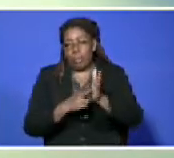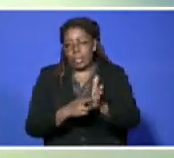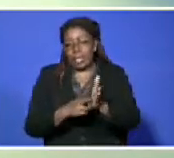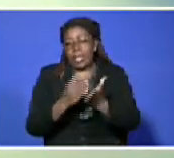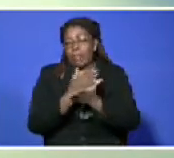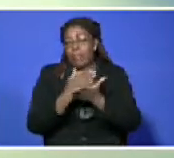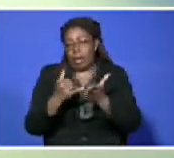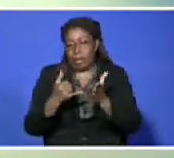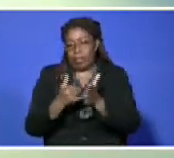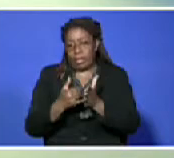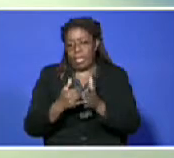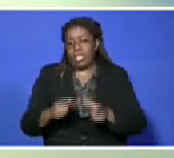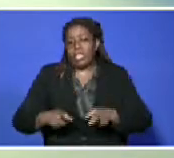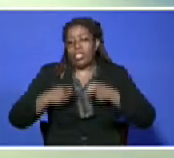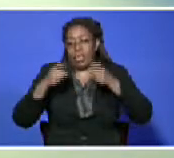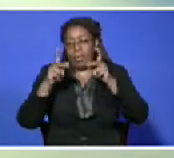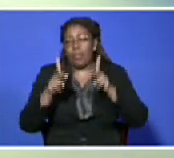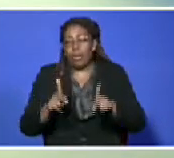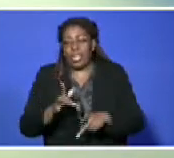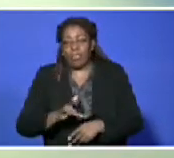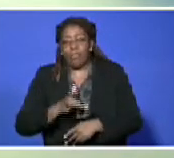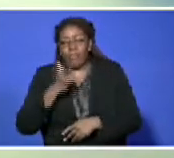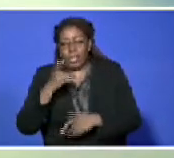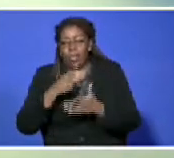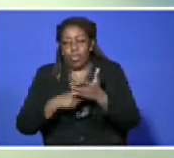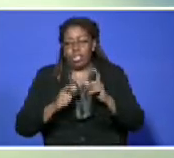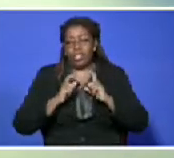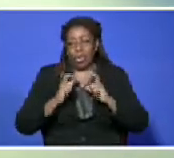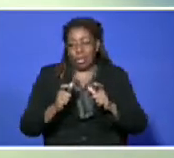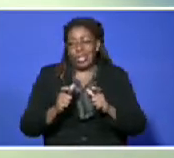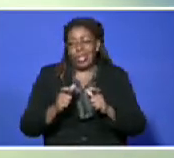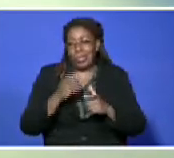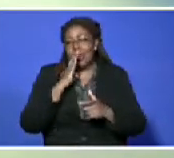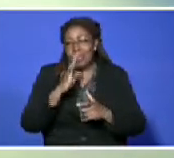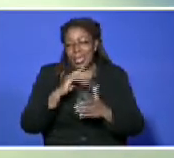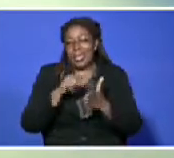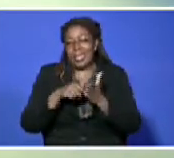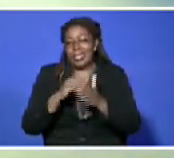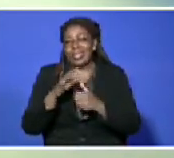that portion of it, to give everybody that feel of what Junkanoo would have been this year, to put us back into that feeling.